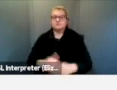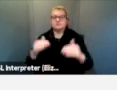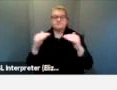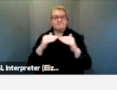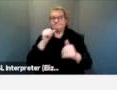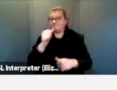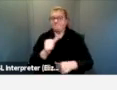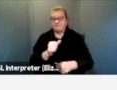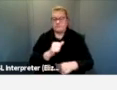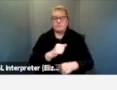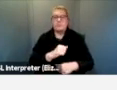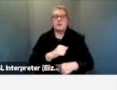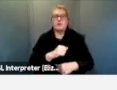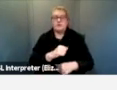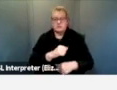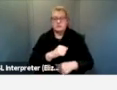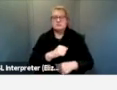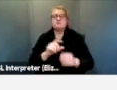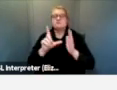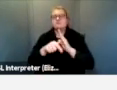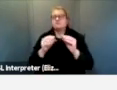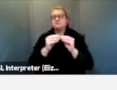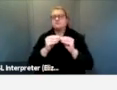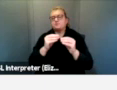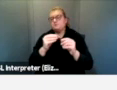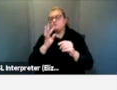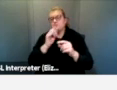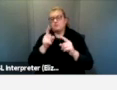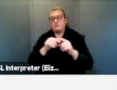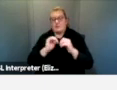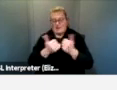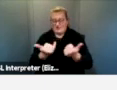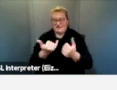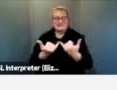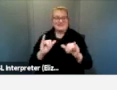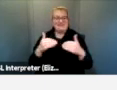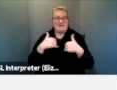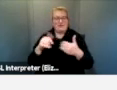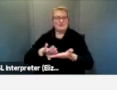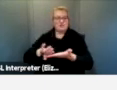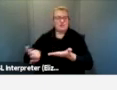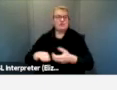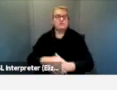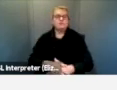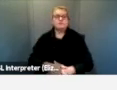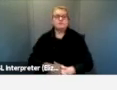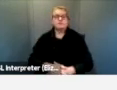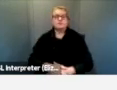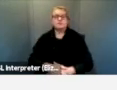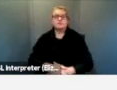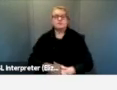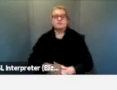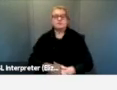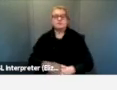We can talk later in the Q&A too about ways that these exclusions continue. So what I wanted to do today is, although I